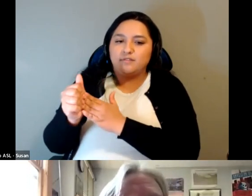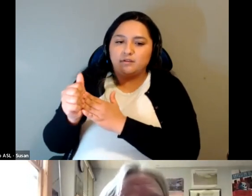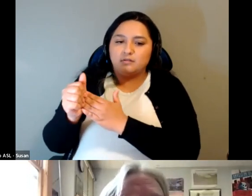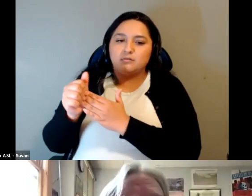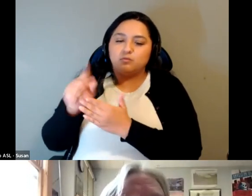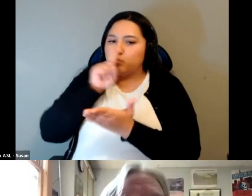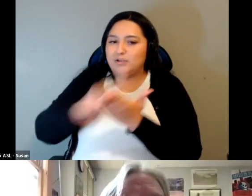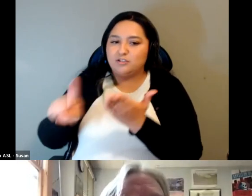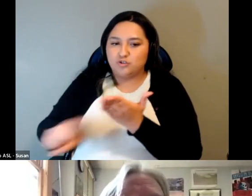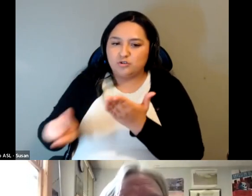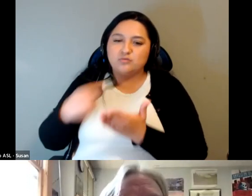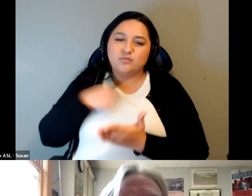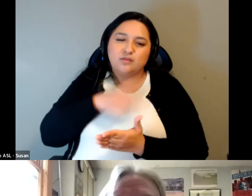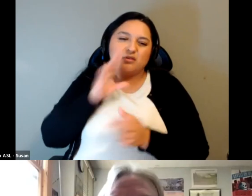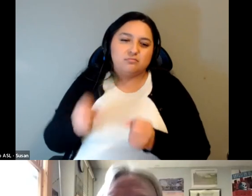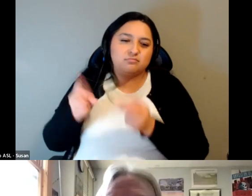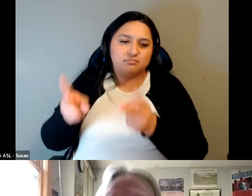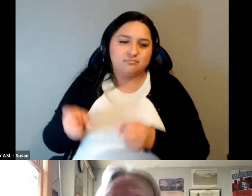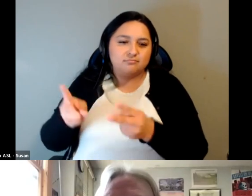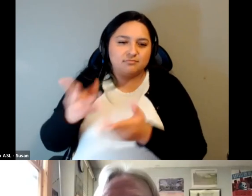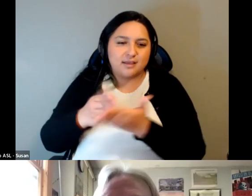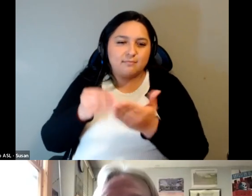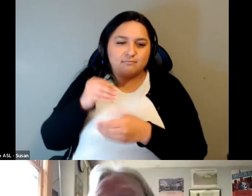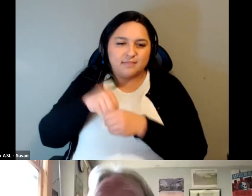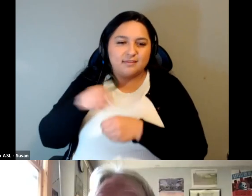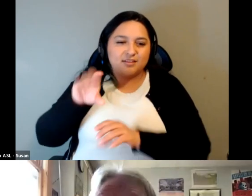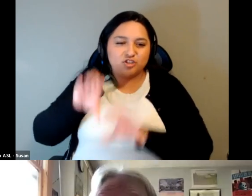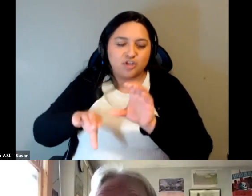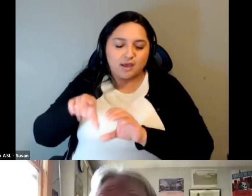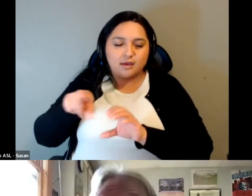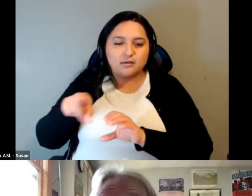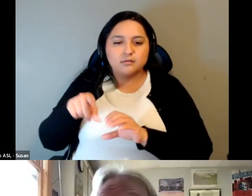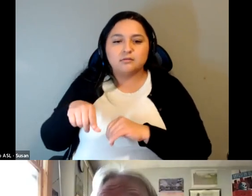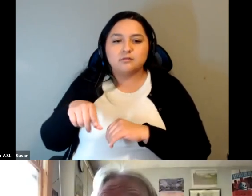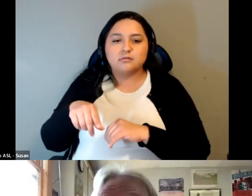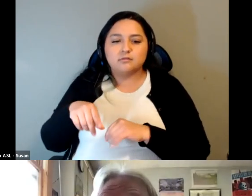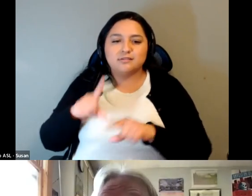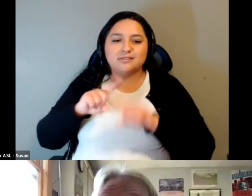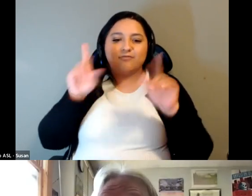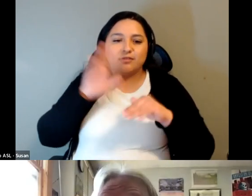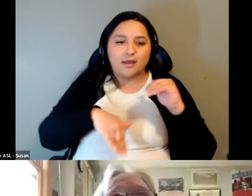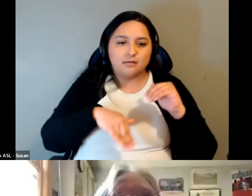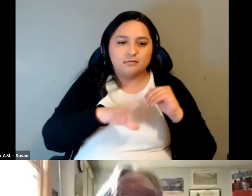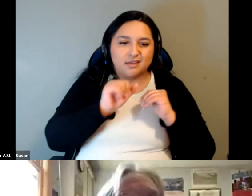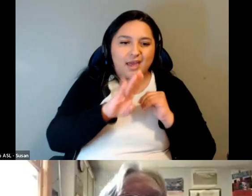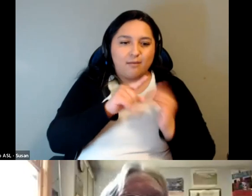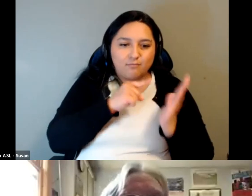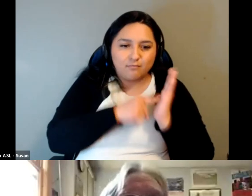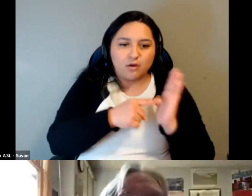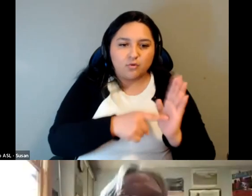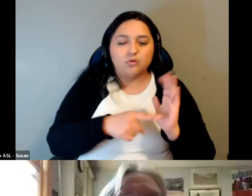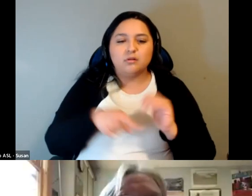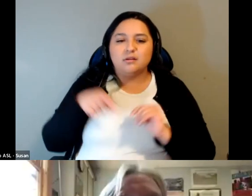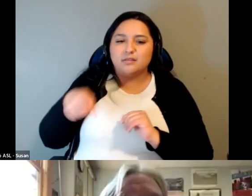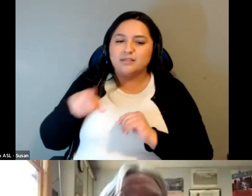doing community-driven research, sort of beyond the CAB model and looking more at like true